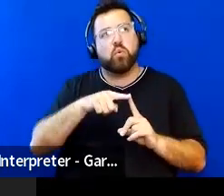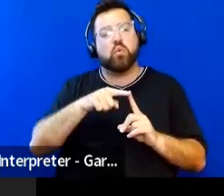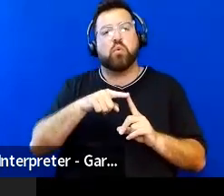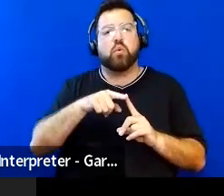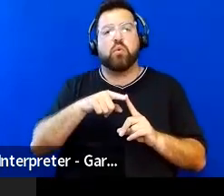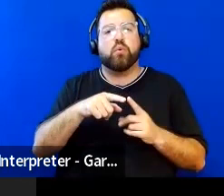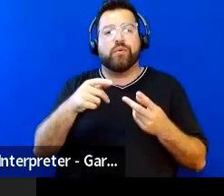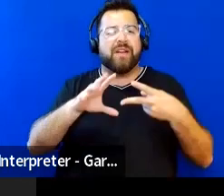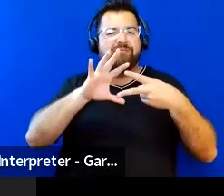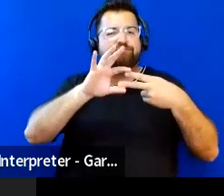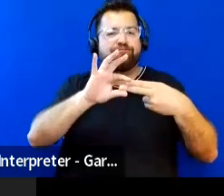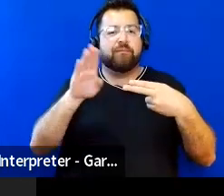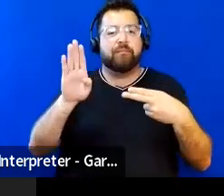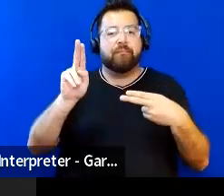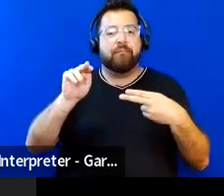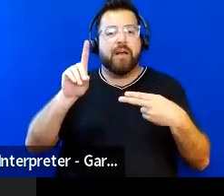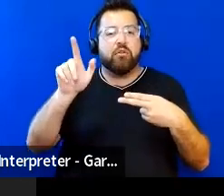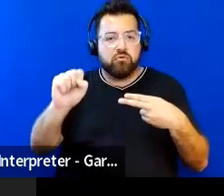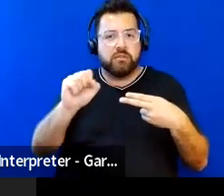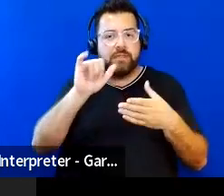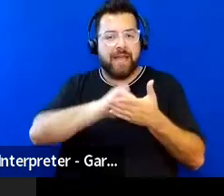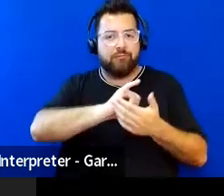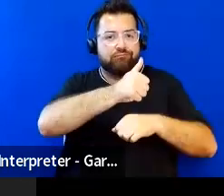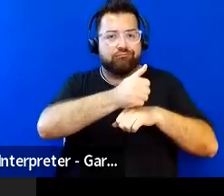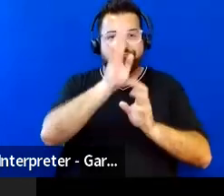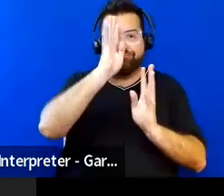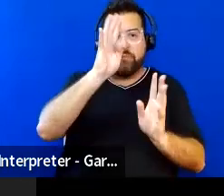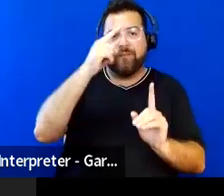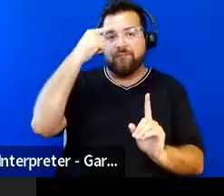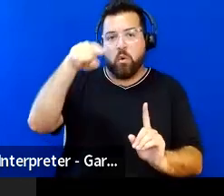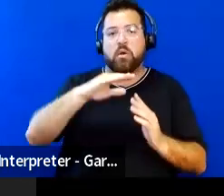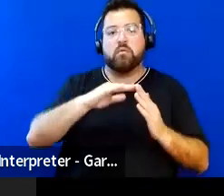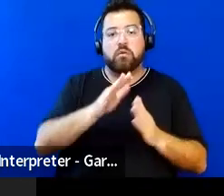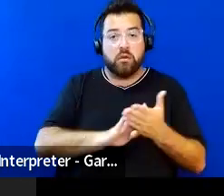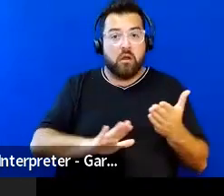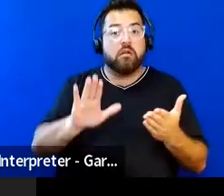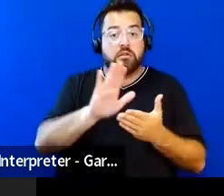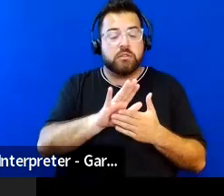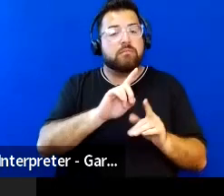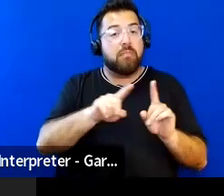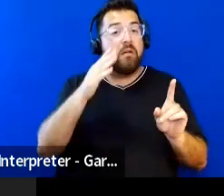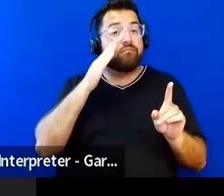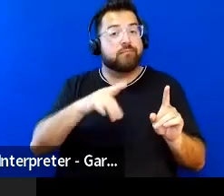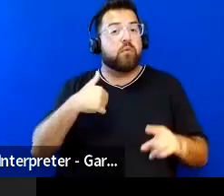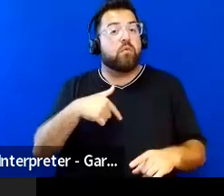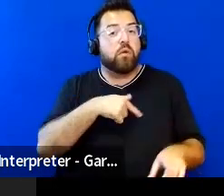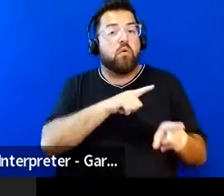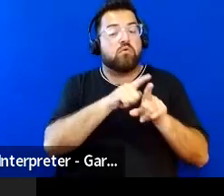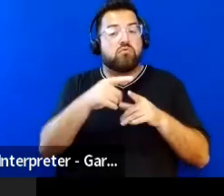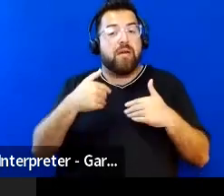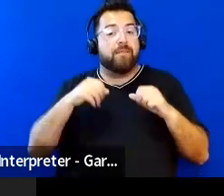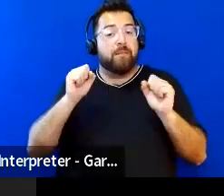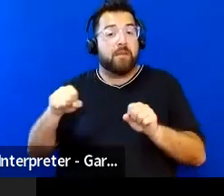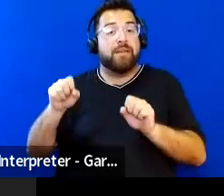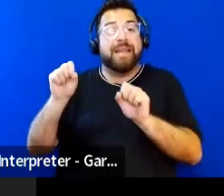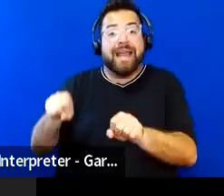created for community college from community colleges, but we do have the ability to